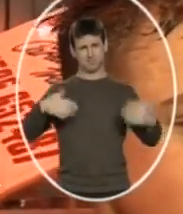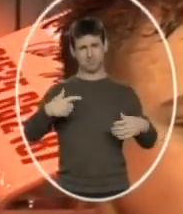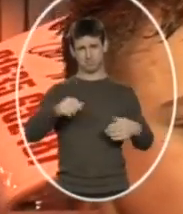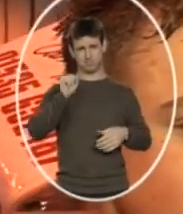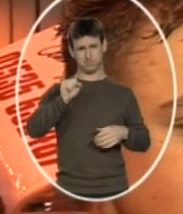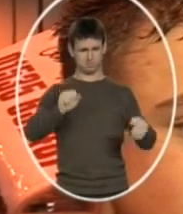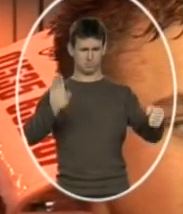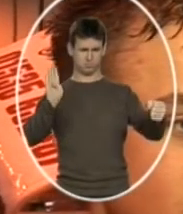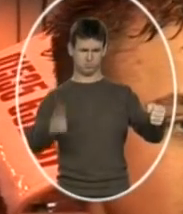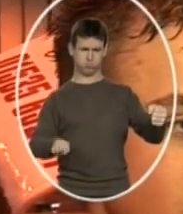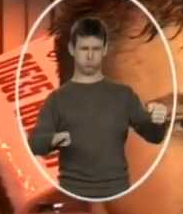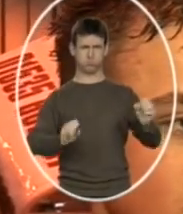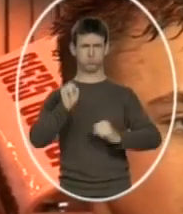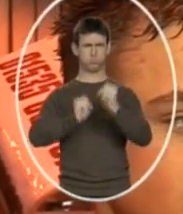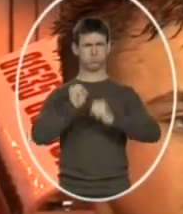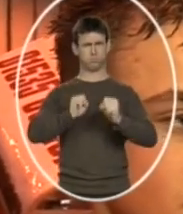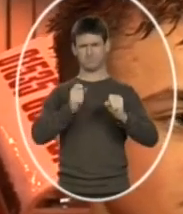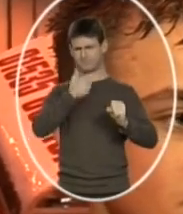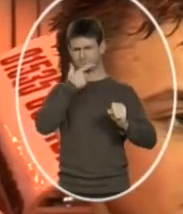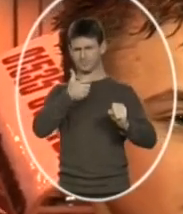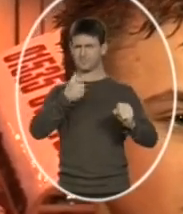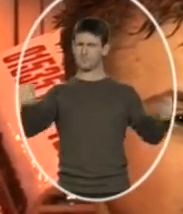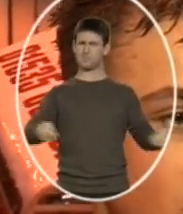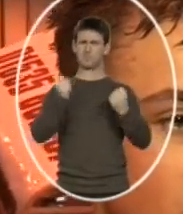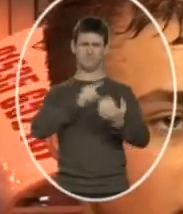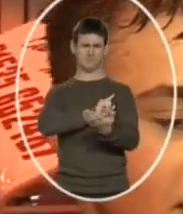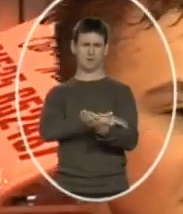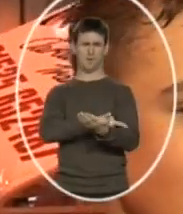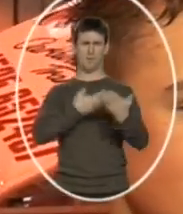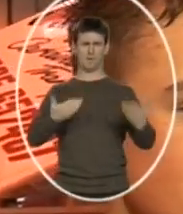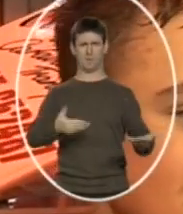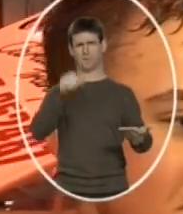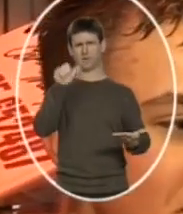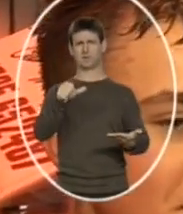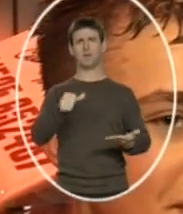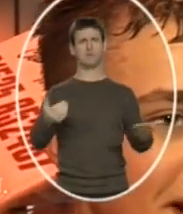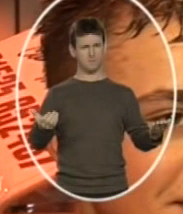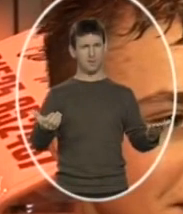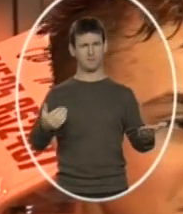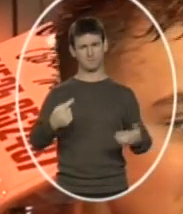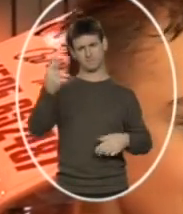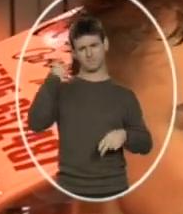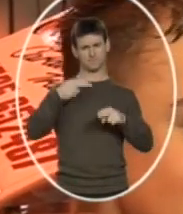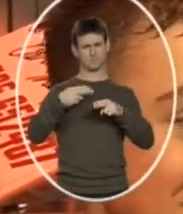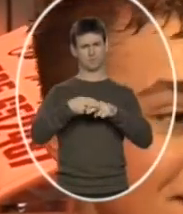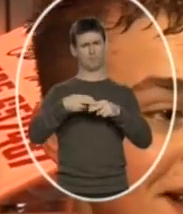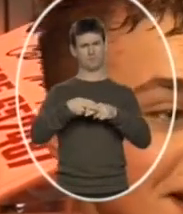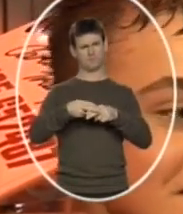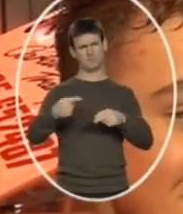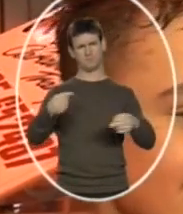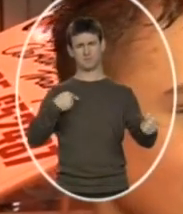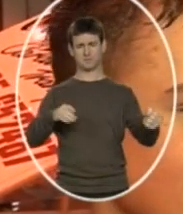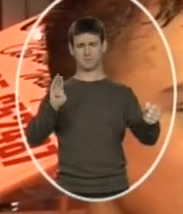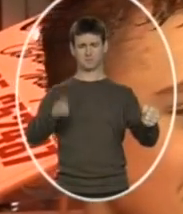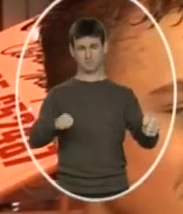foot and that accelerator pedal, you've got one heck of a lot of power. Yeah, like Sheffield, I went out, just dabbing it and it